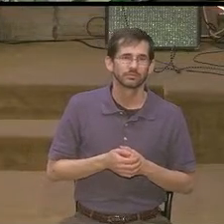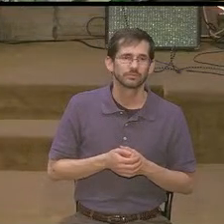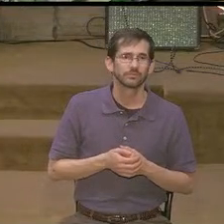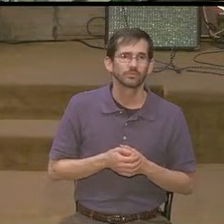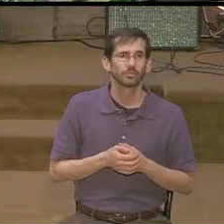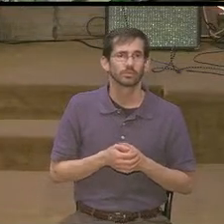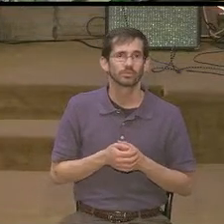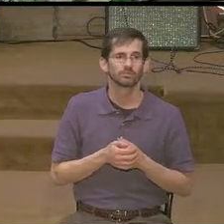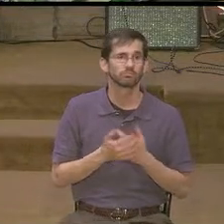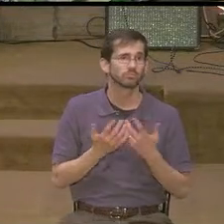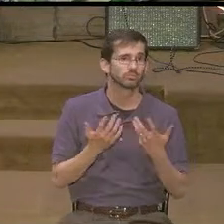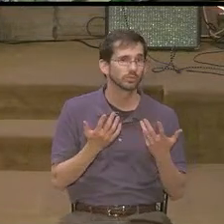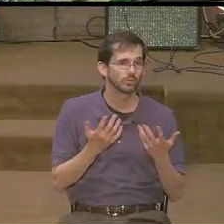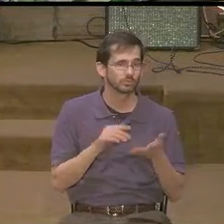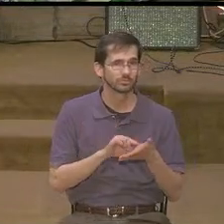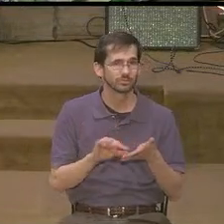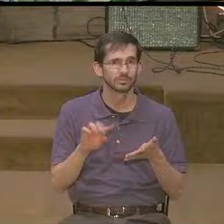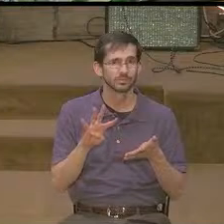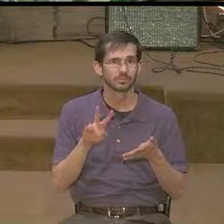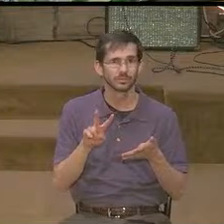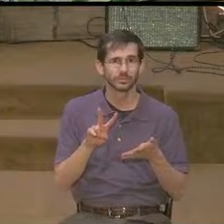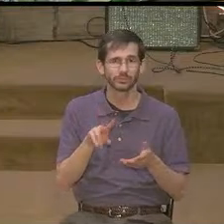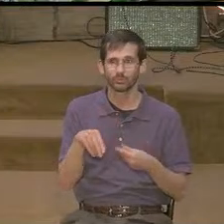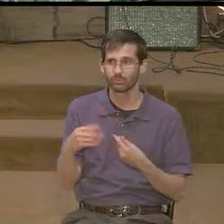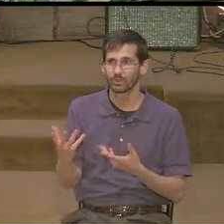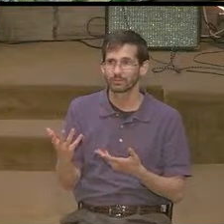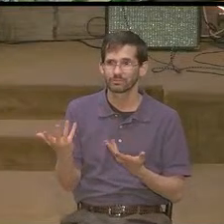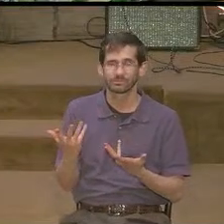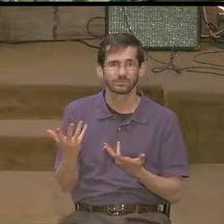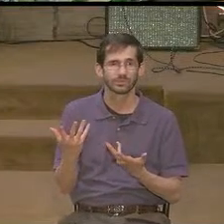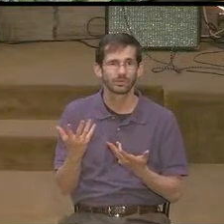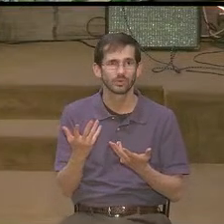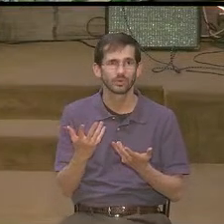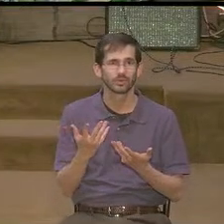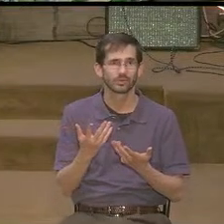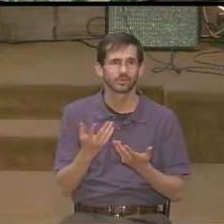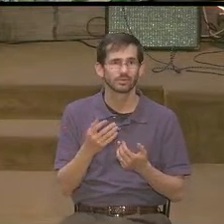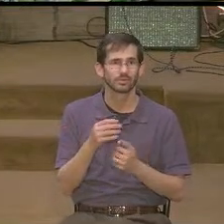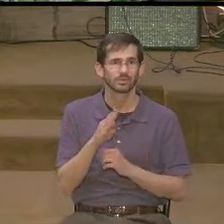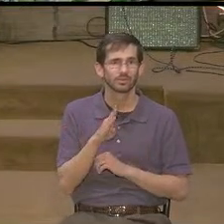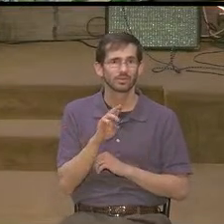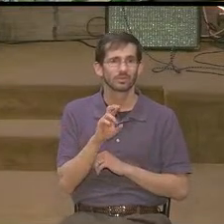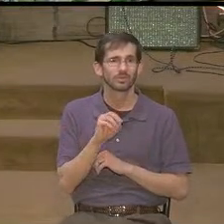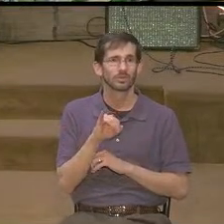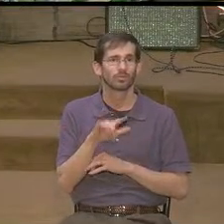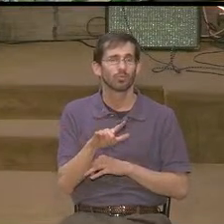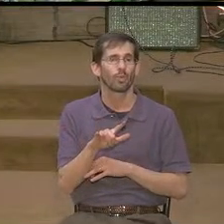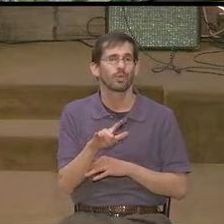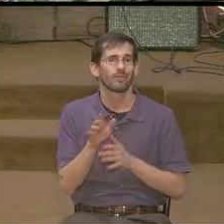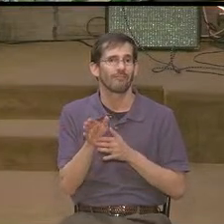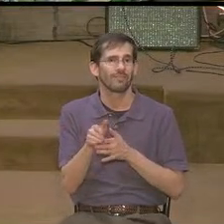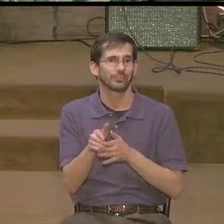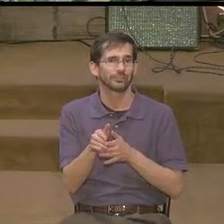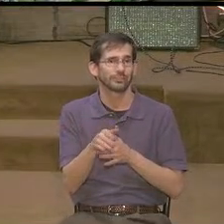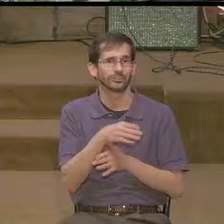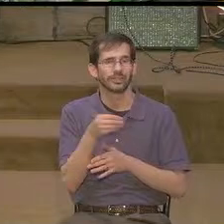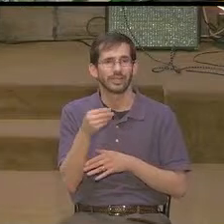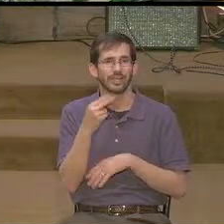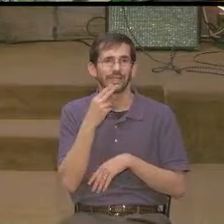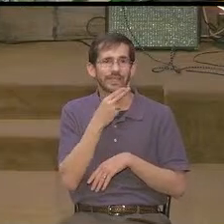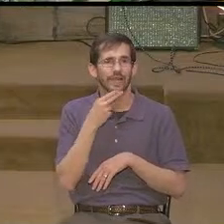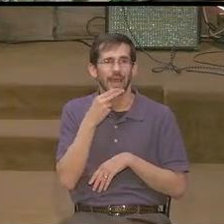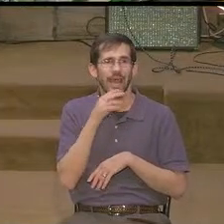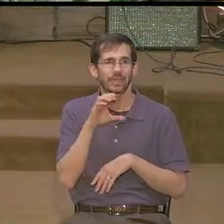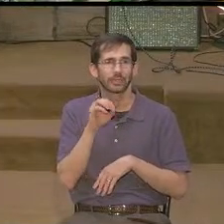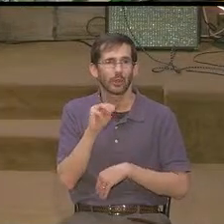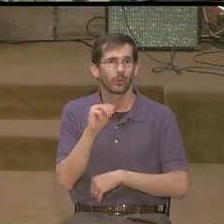And so they gave him, in verse 42, a piece of broiled fish and some honeycomb, and he